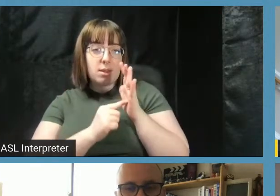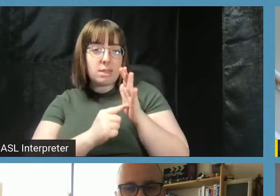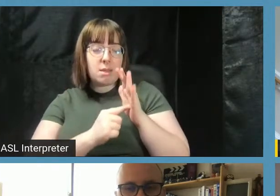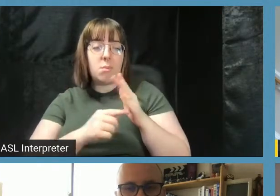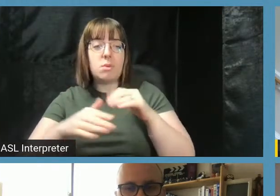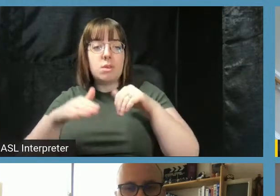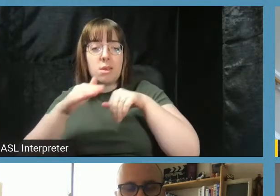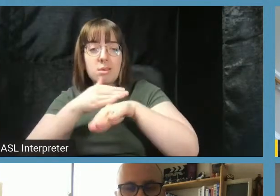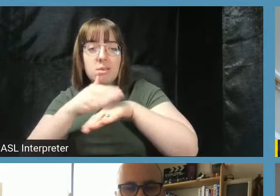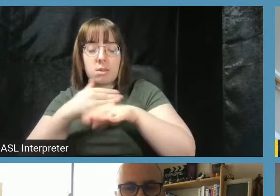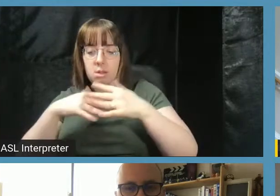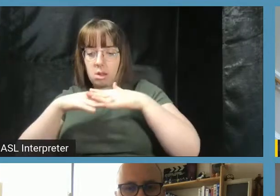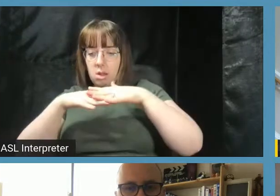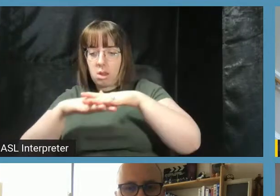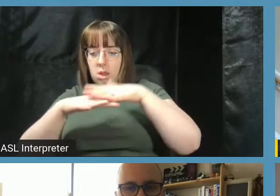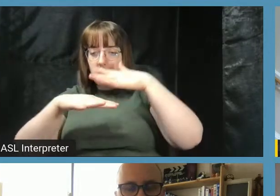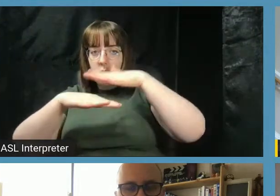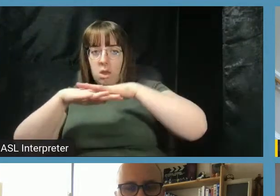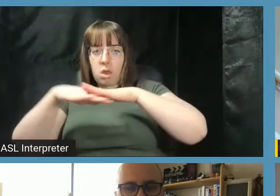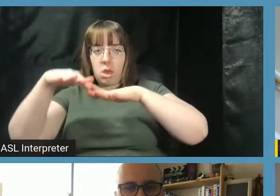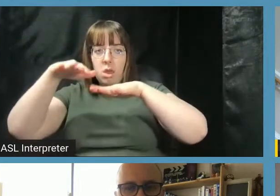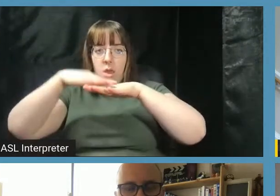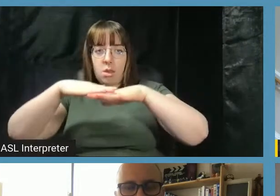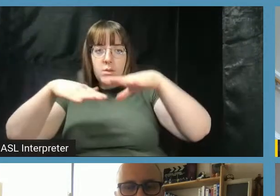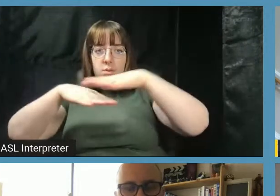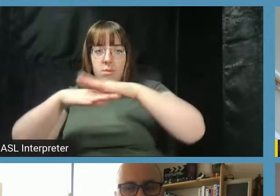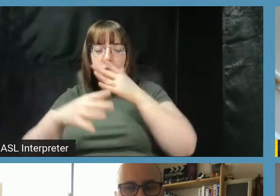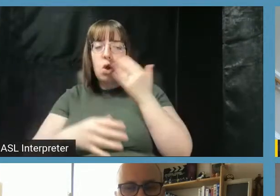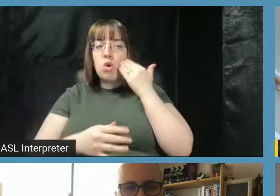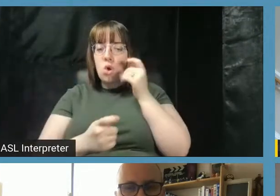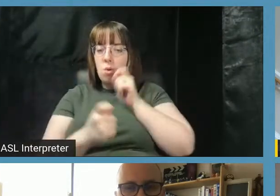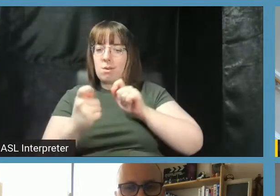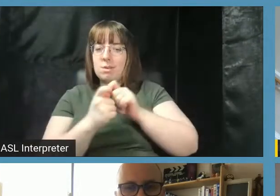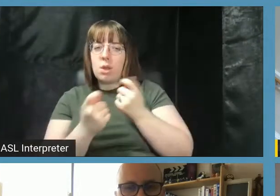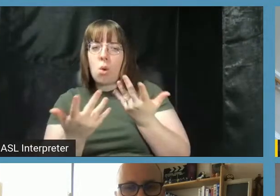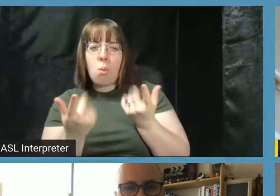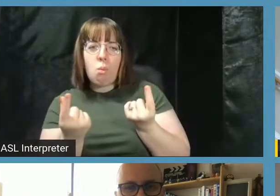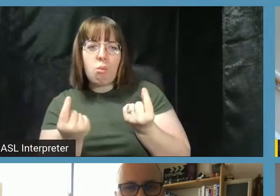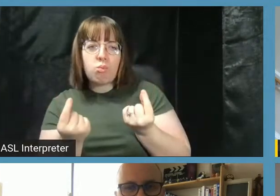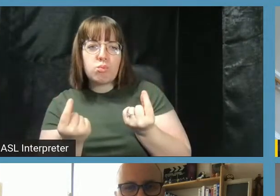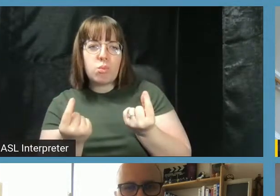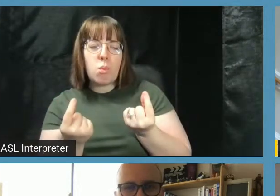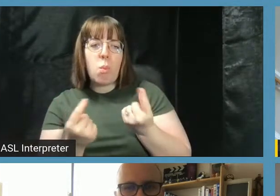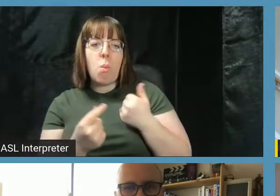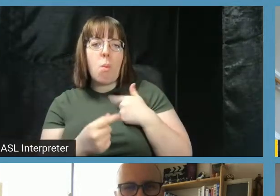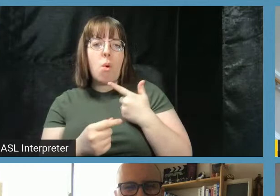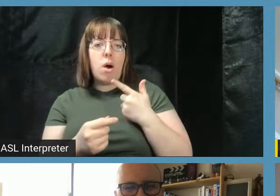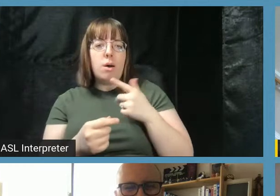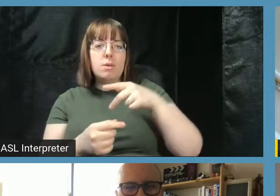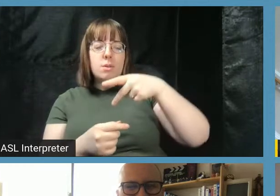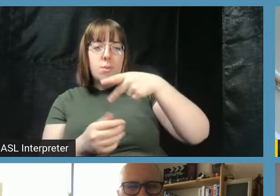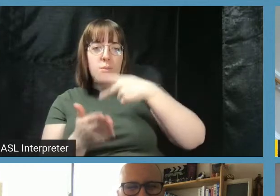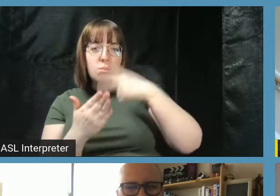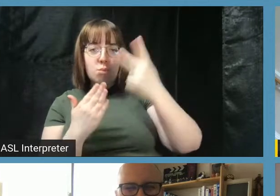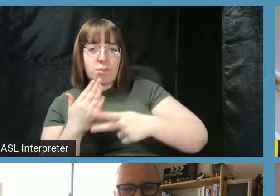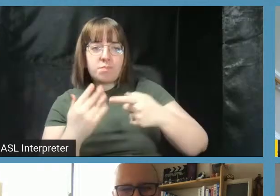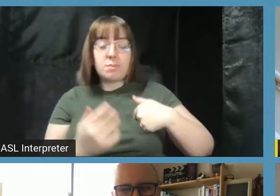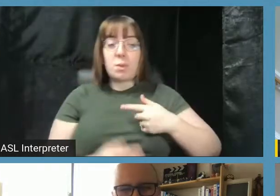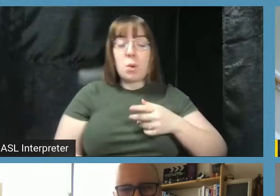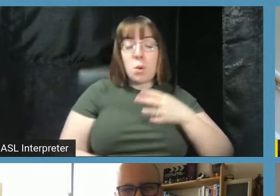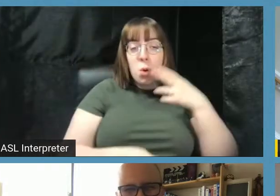accessibility overlays so that we know exactly what programs to avoid? I have no problem naming names.